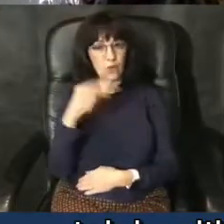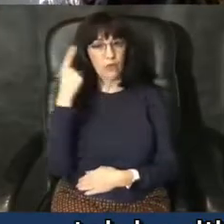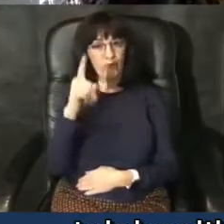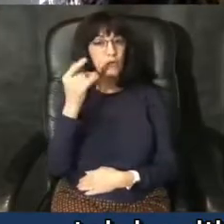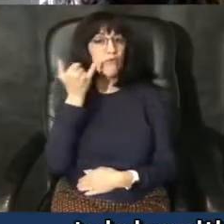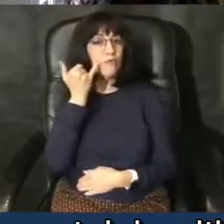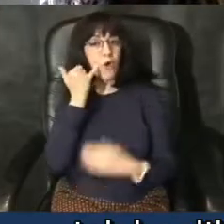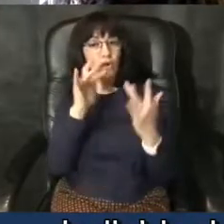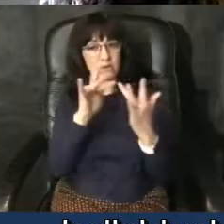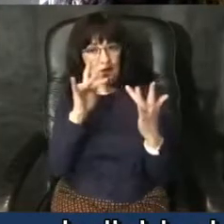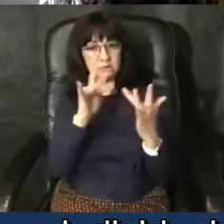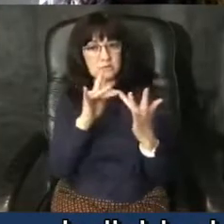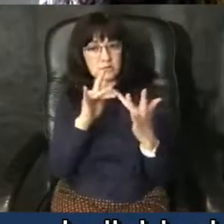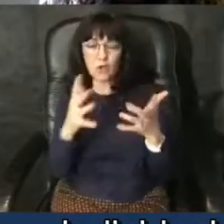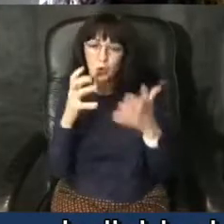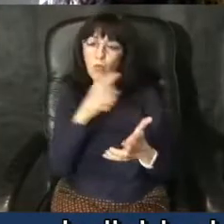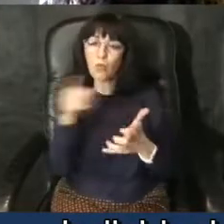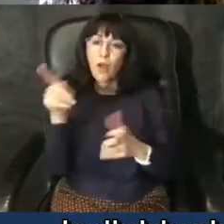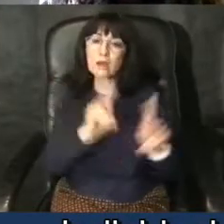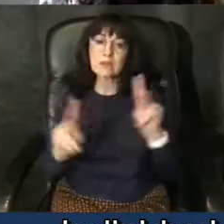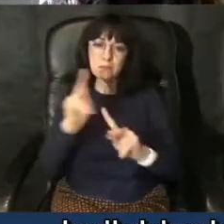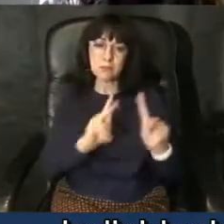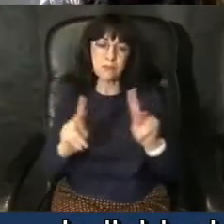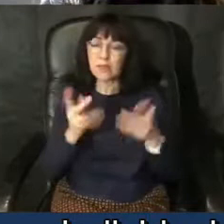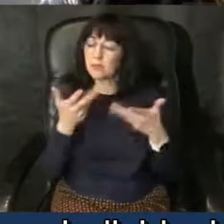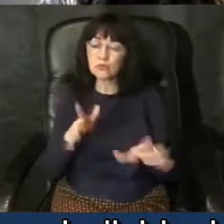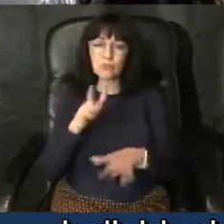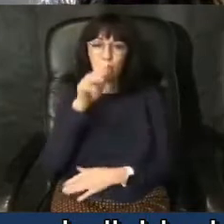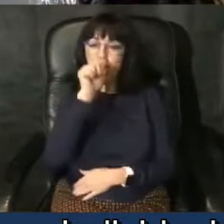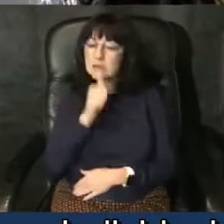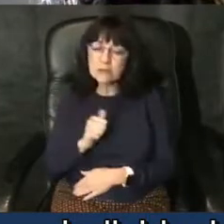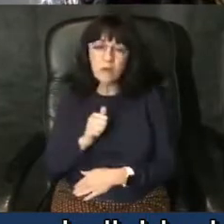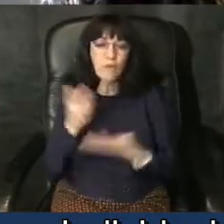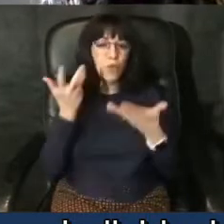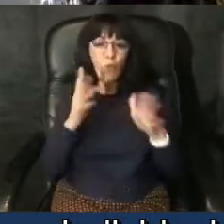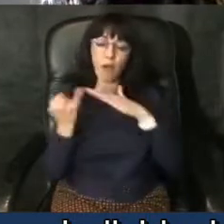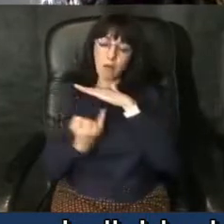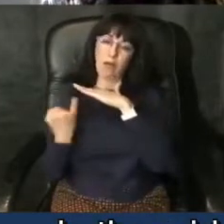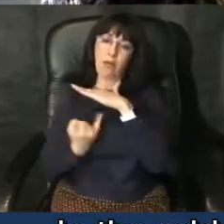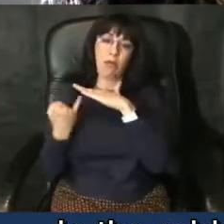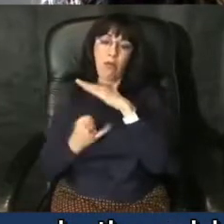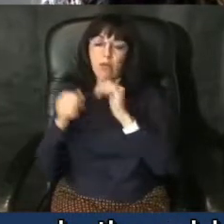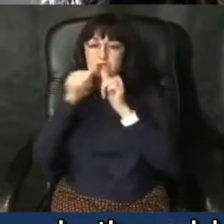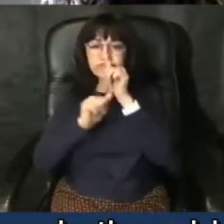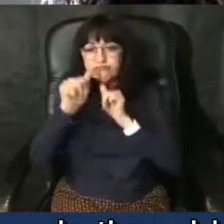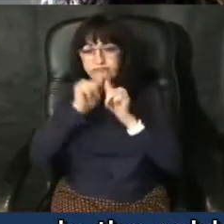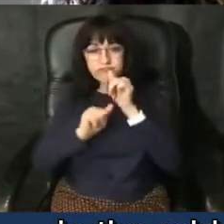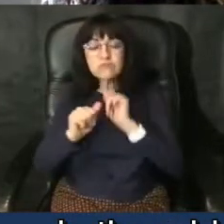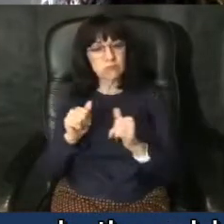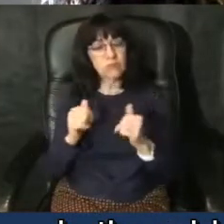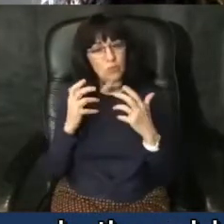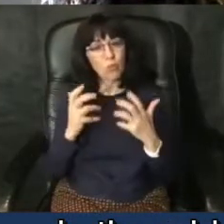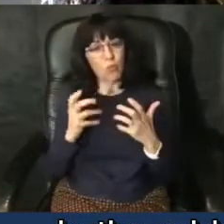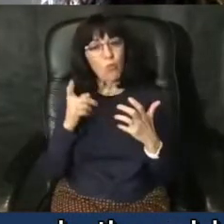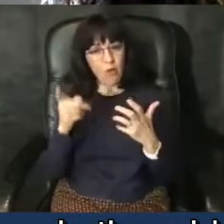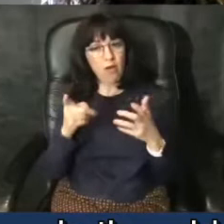it's covered. So we want individuals to not suffer alone in isolation. And again, we are in the midst, as you indicated,